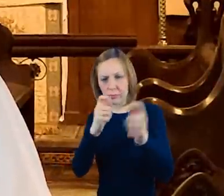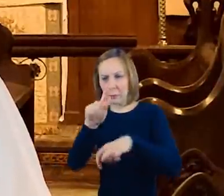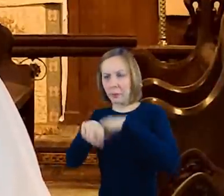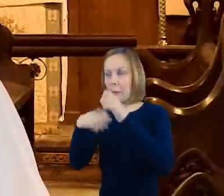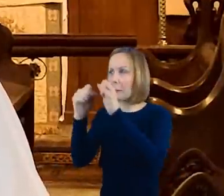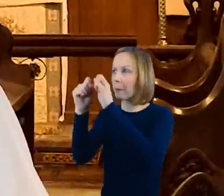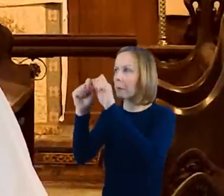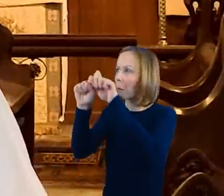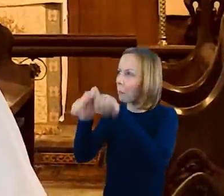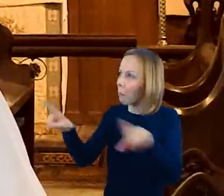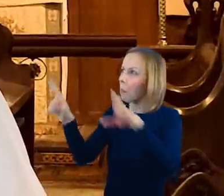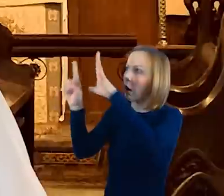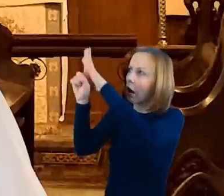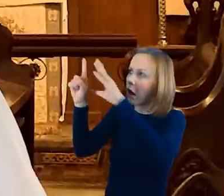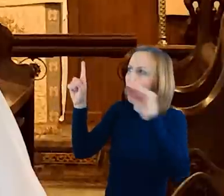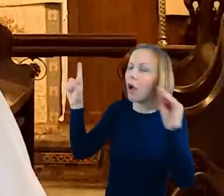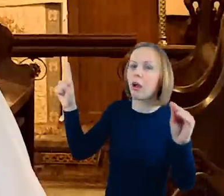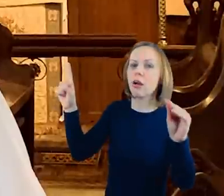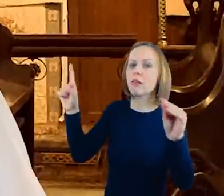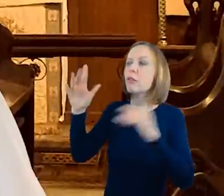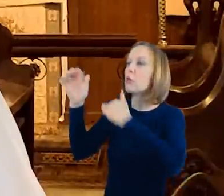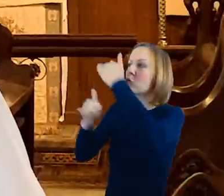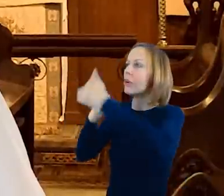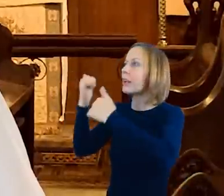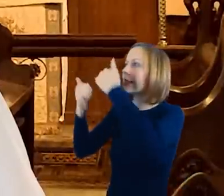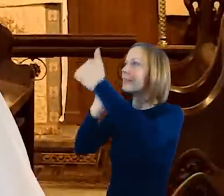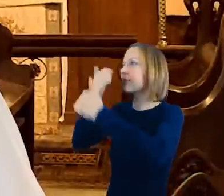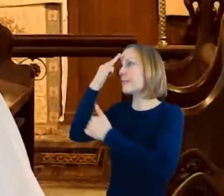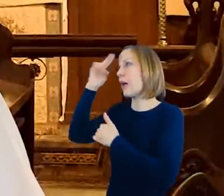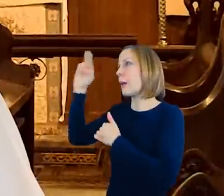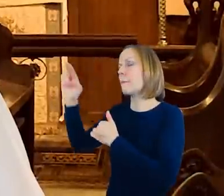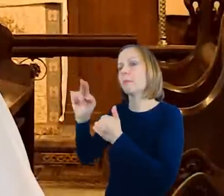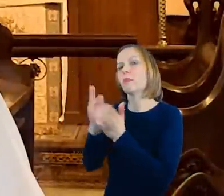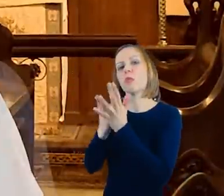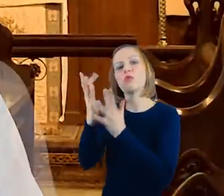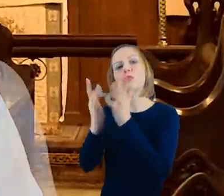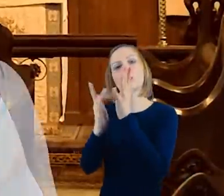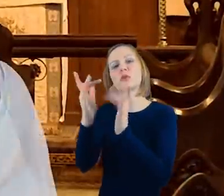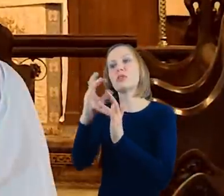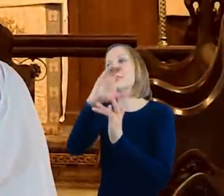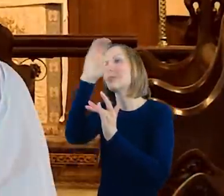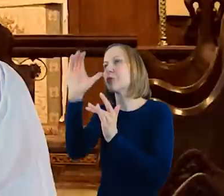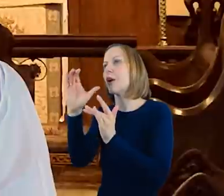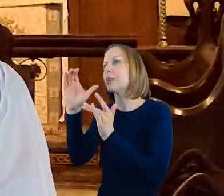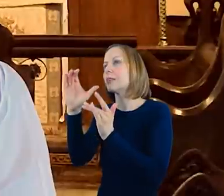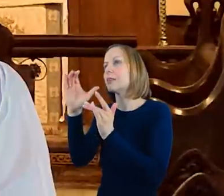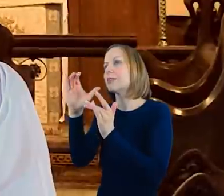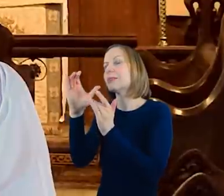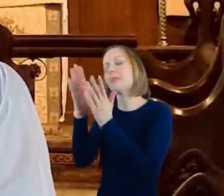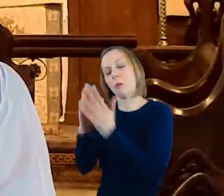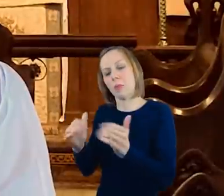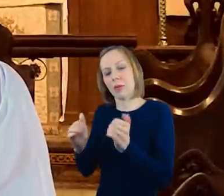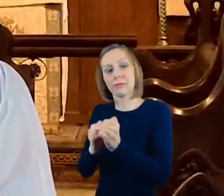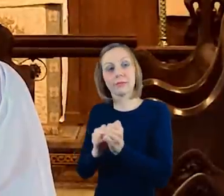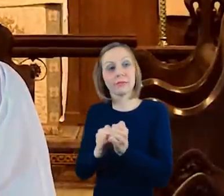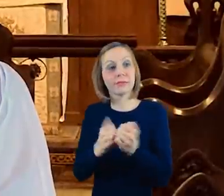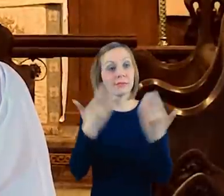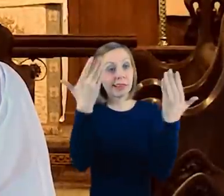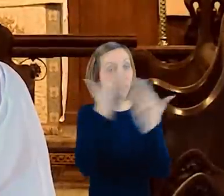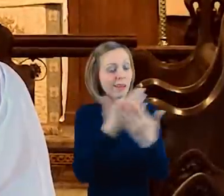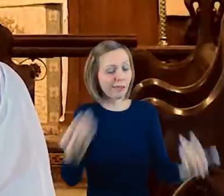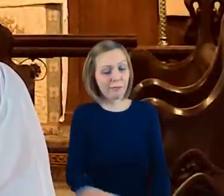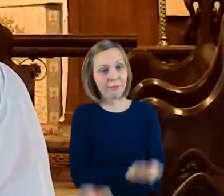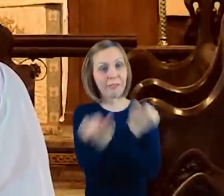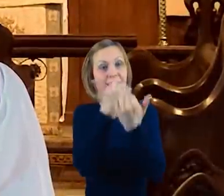name, through Jesus Christ our Lord. Amen. The night has passed, and the